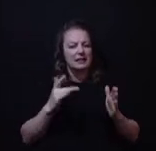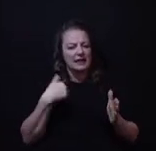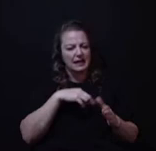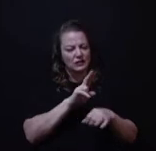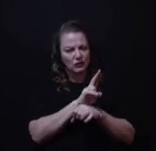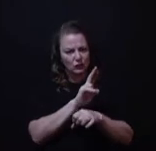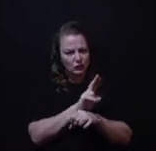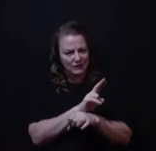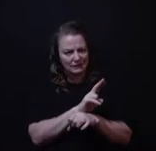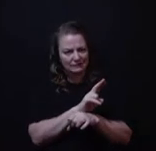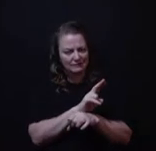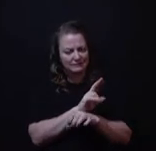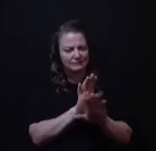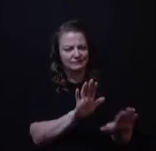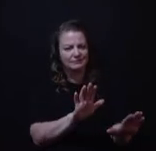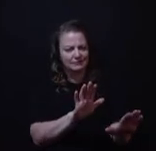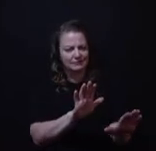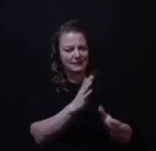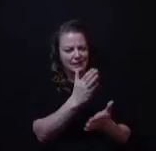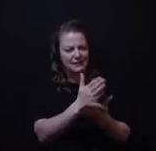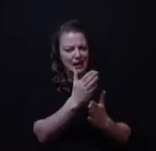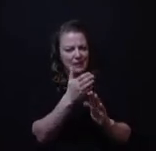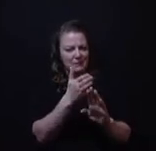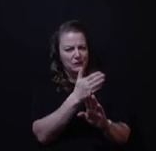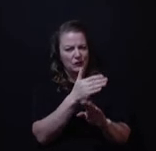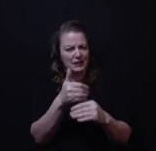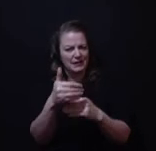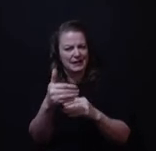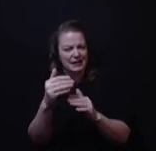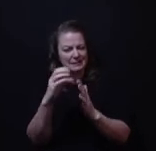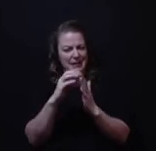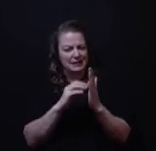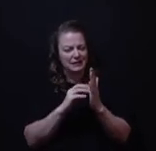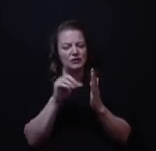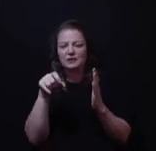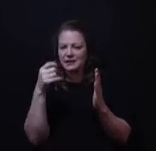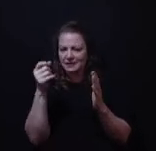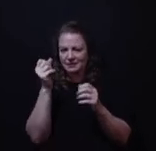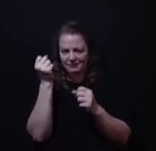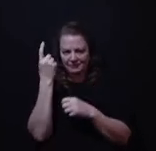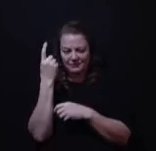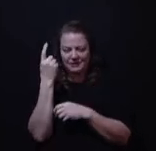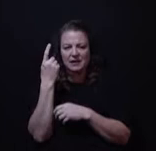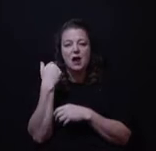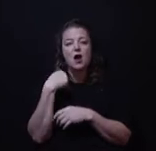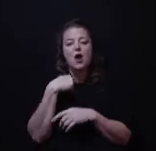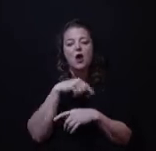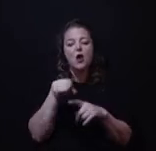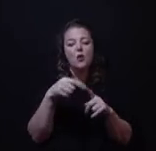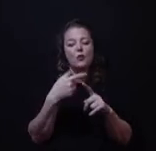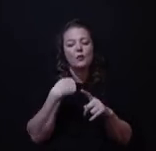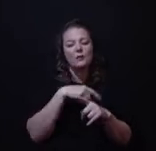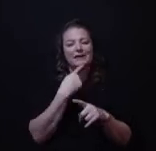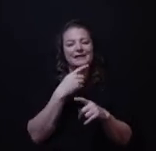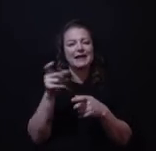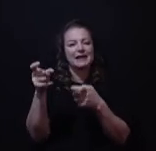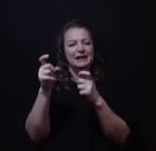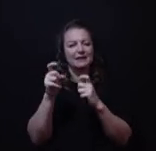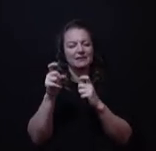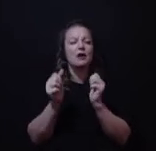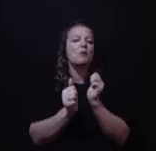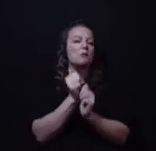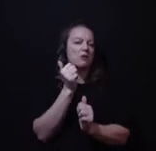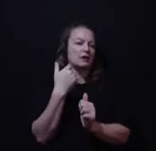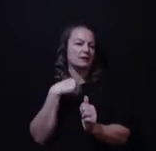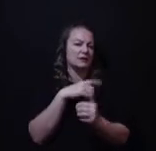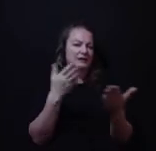them." Yeah. Now stop, before we go to the next passage, you need to hear this. When we say gifts, the majority of us in